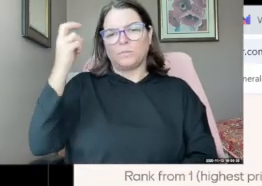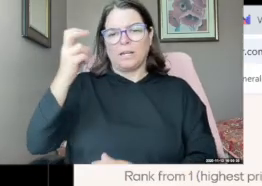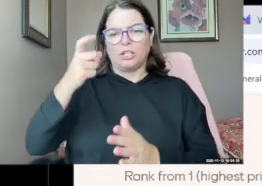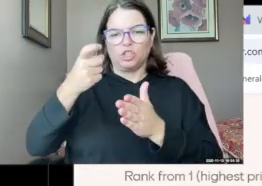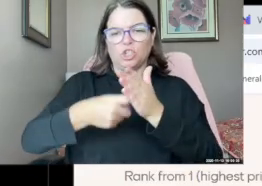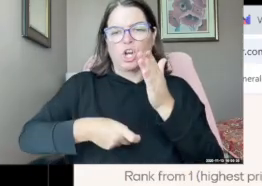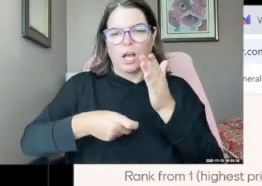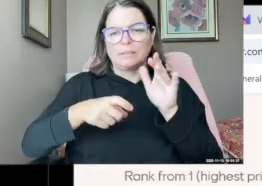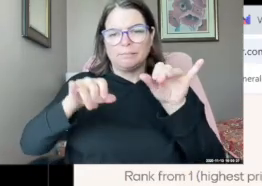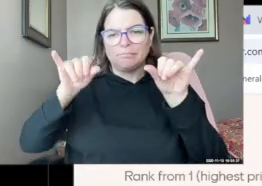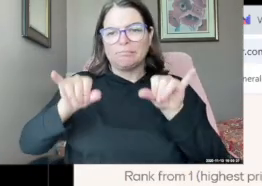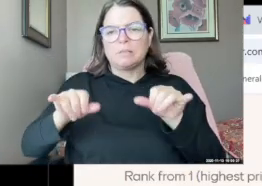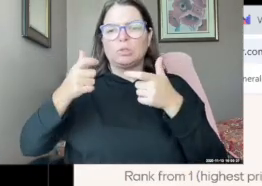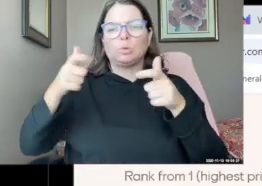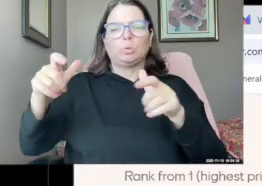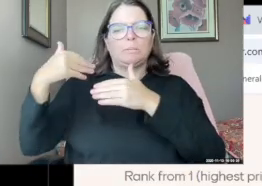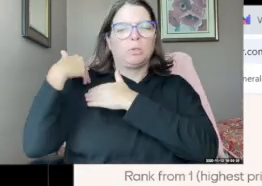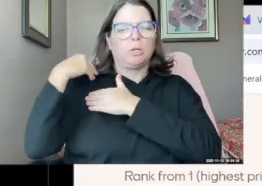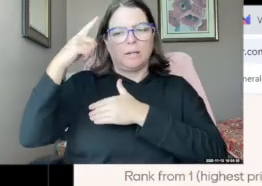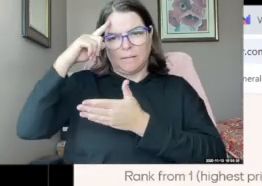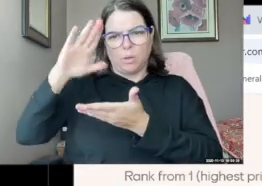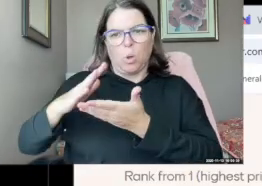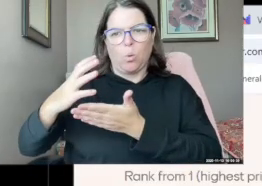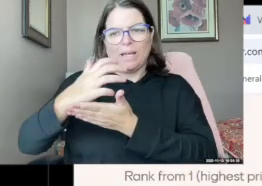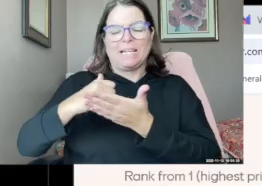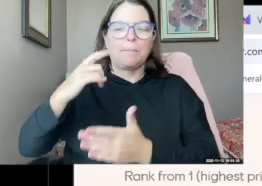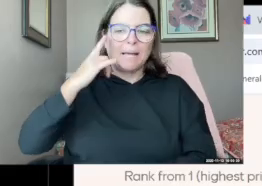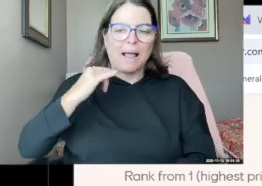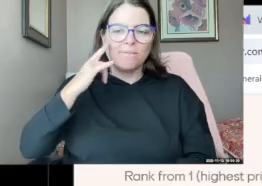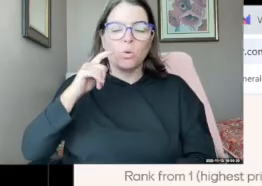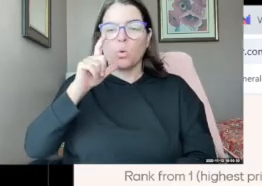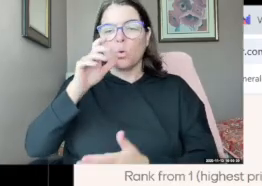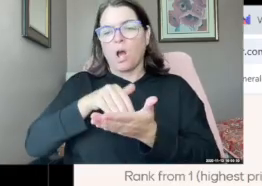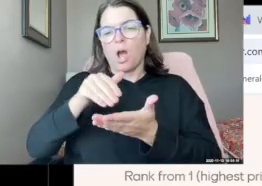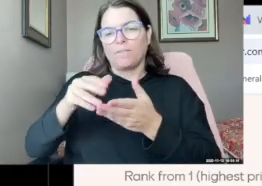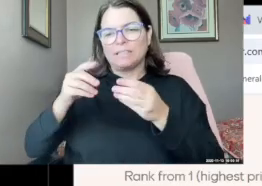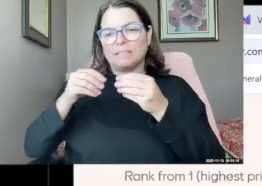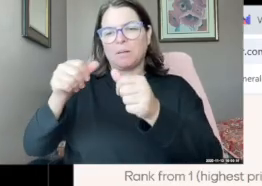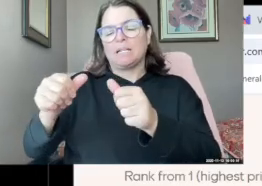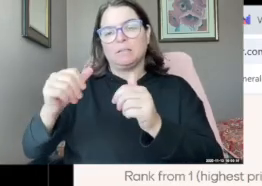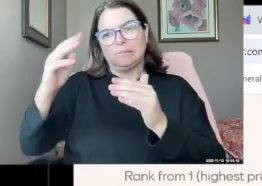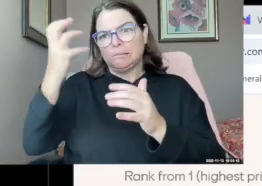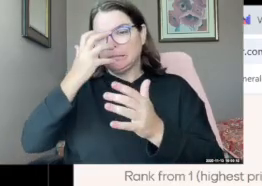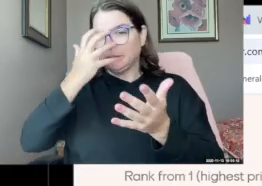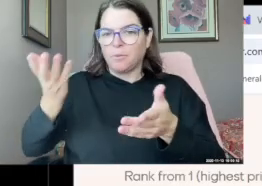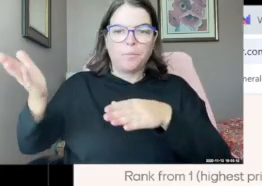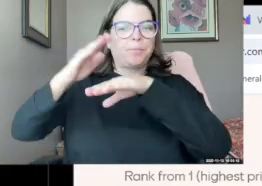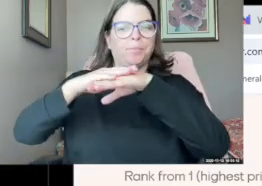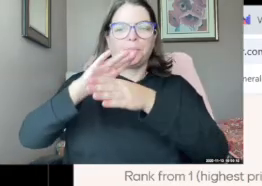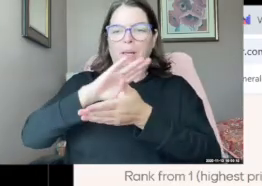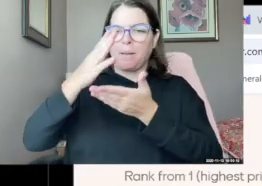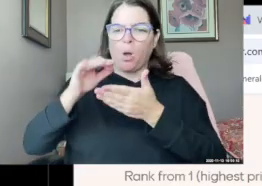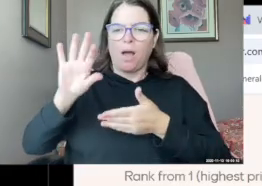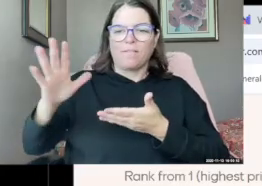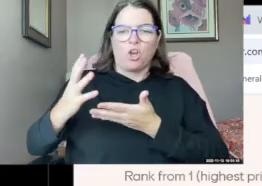implementation. We know that transportation costs remain a major burden for low-income Californians who